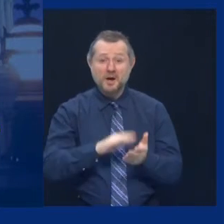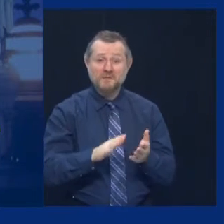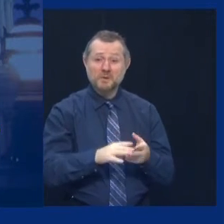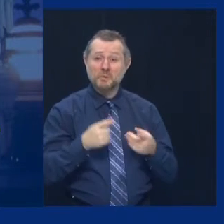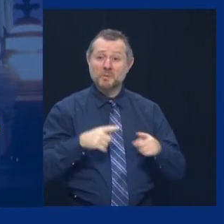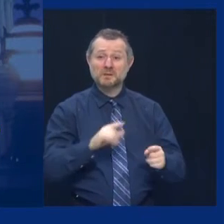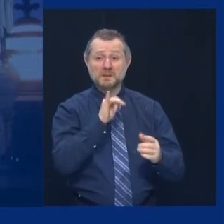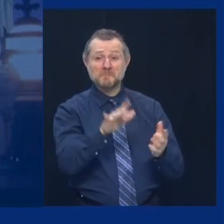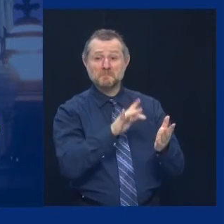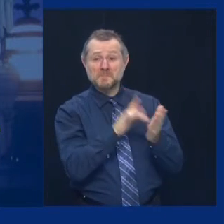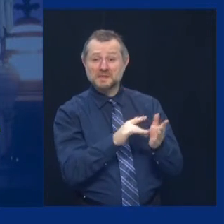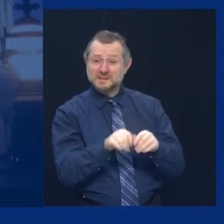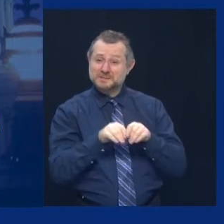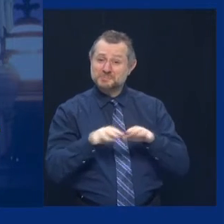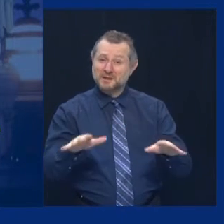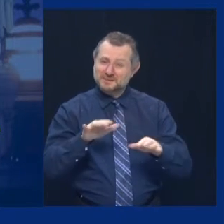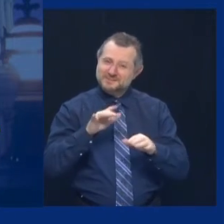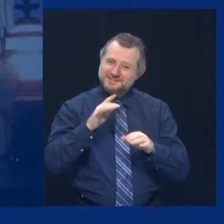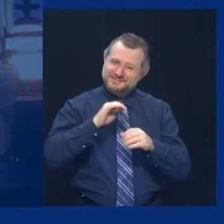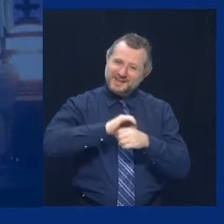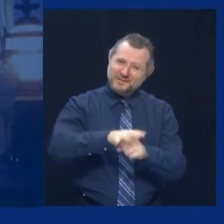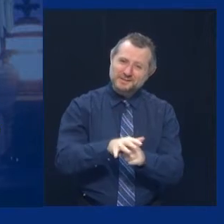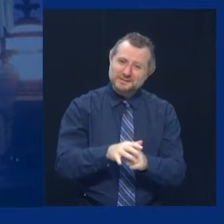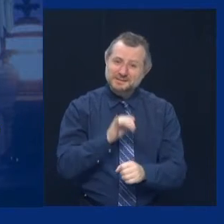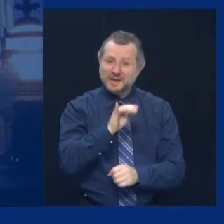pandemic, that's what you want me to do?